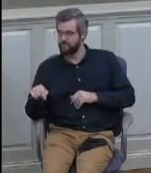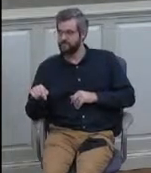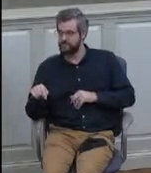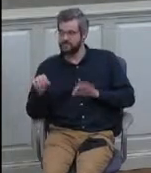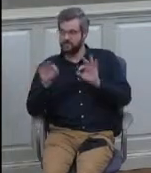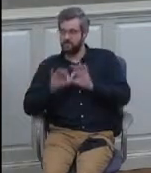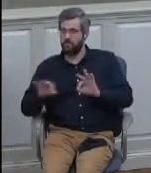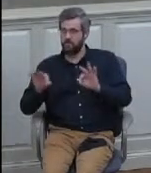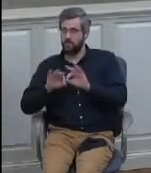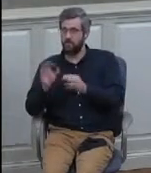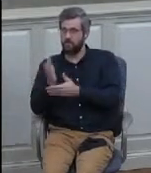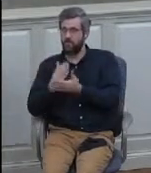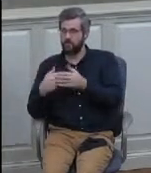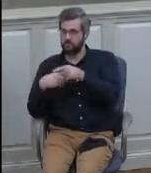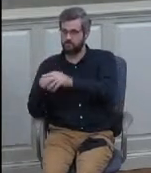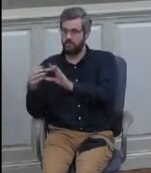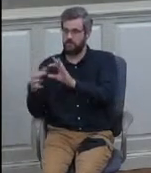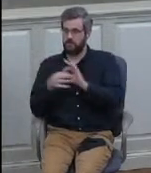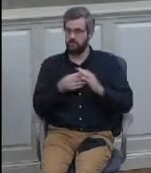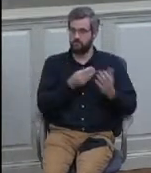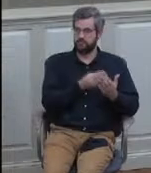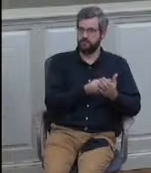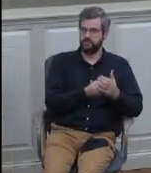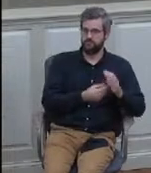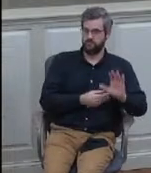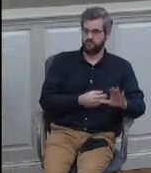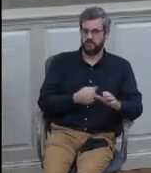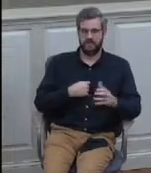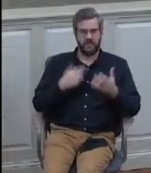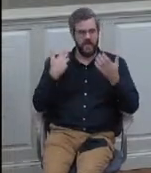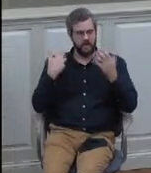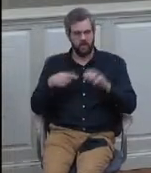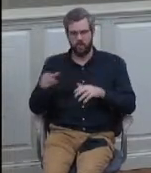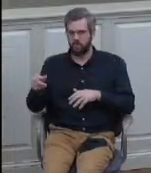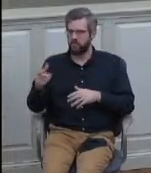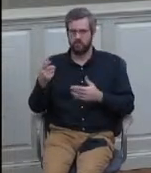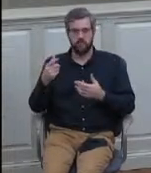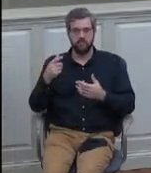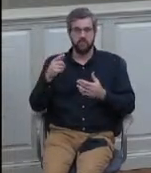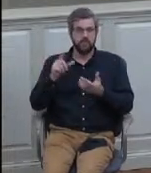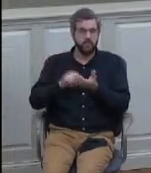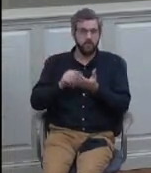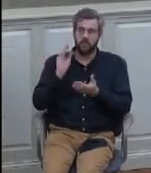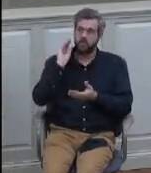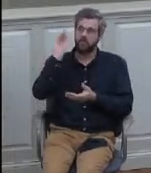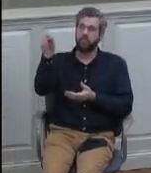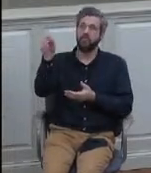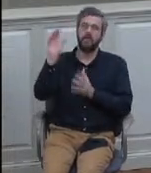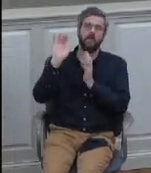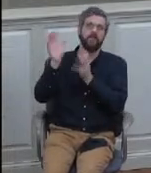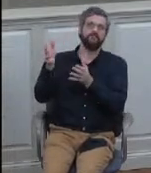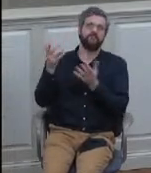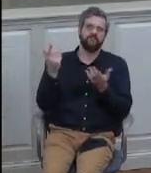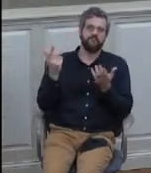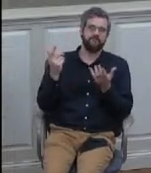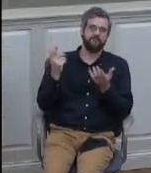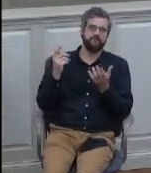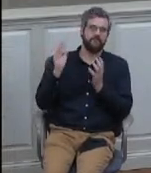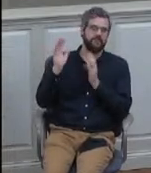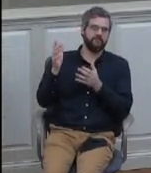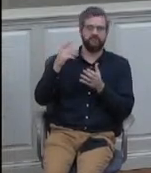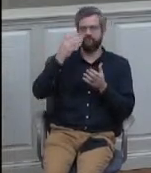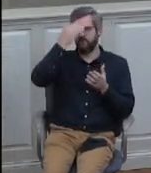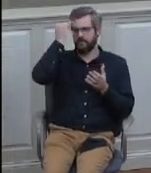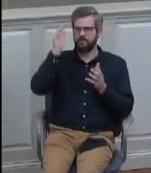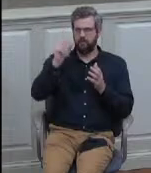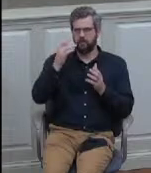key piece, and I don't want it to go on a shelf somewhere and not be discussed and to stay on